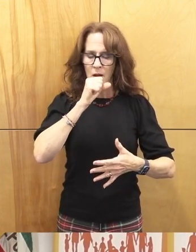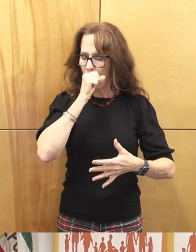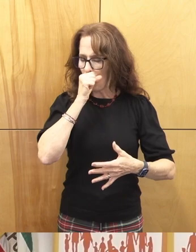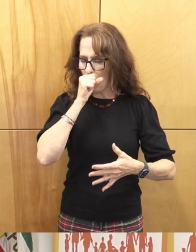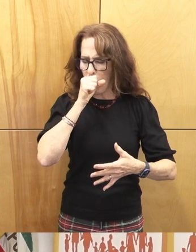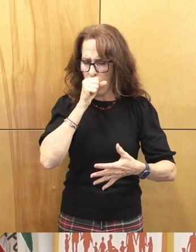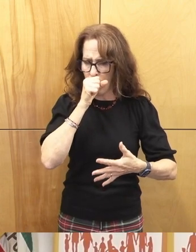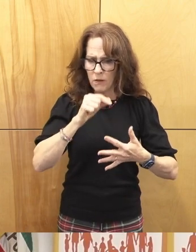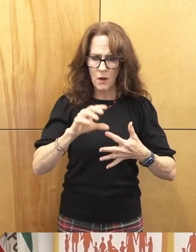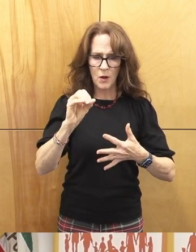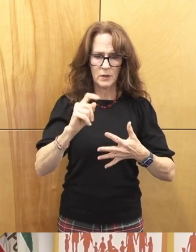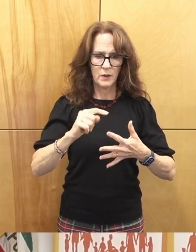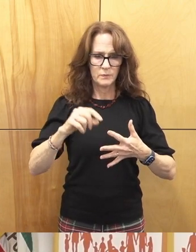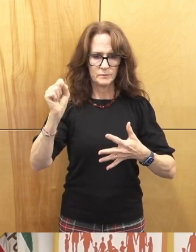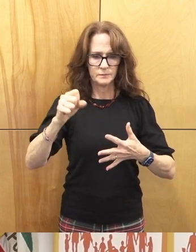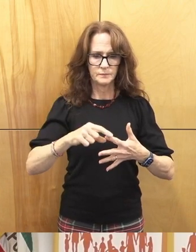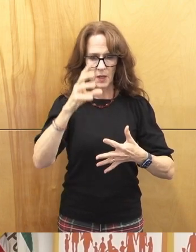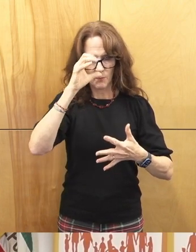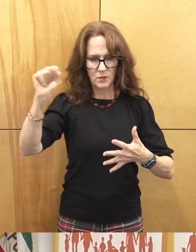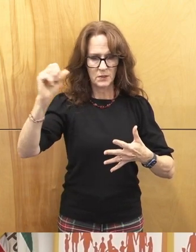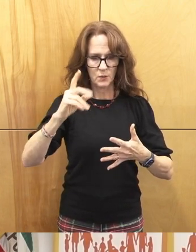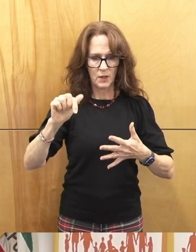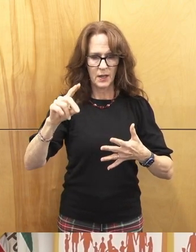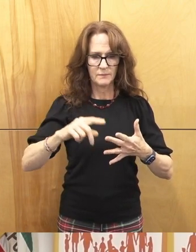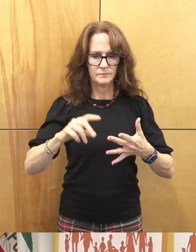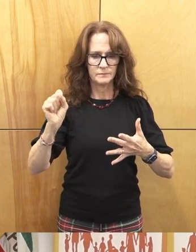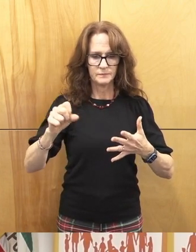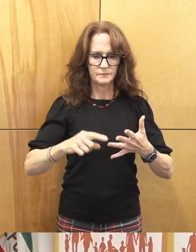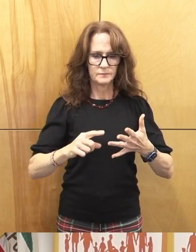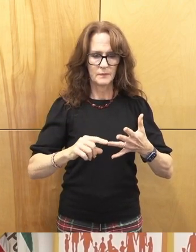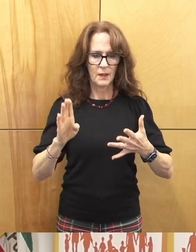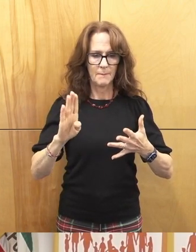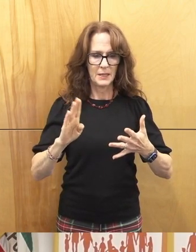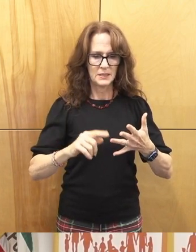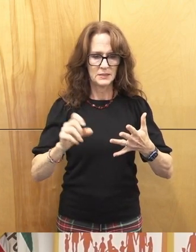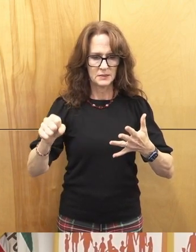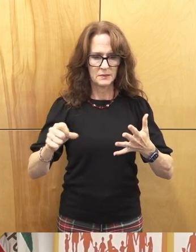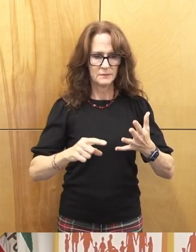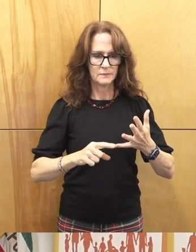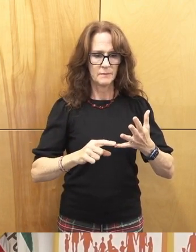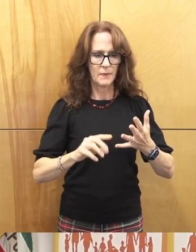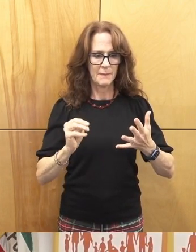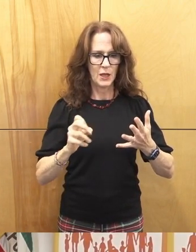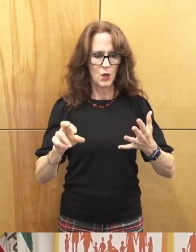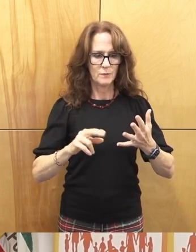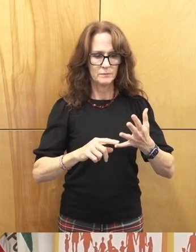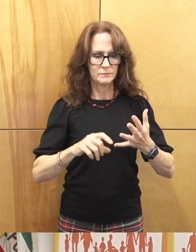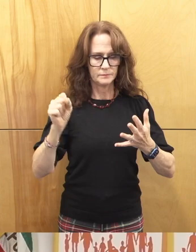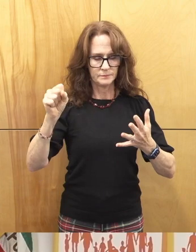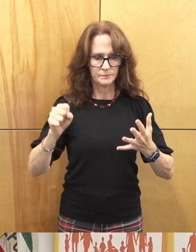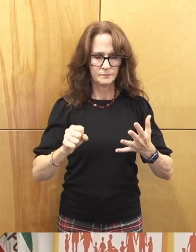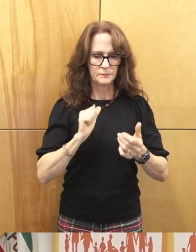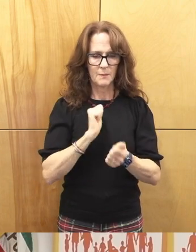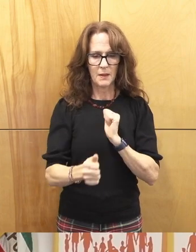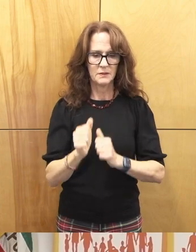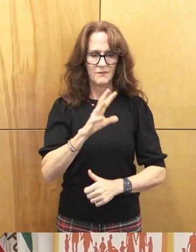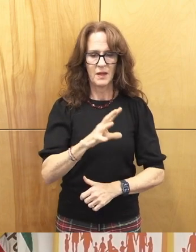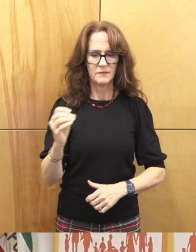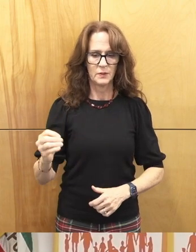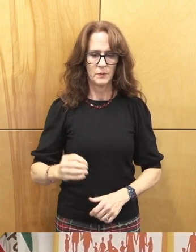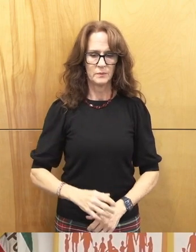Member Otto? Aye. President Craighead? Aye. Member Benitez? Aye. And Member Miller? Aye. That passes